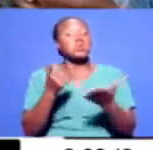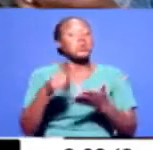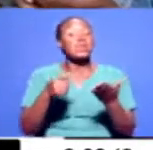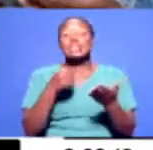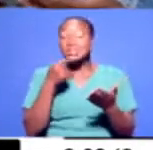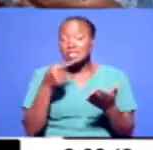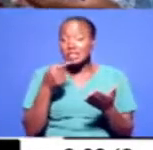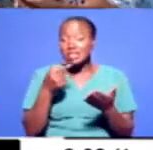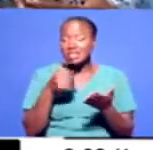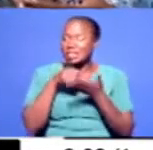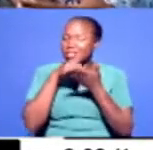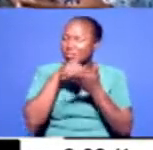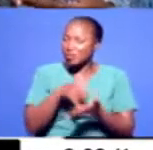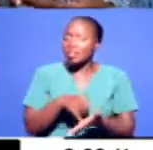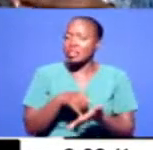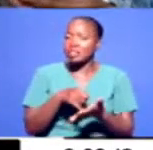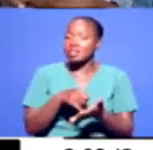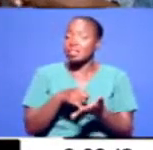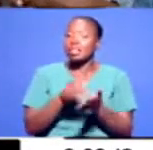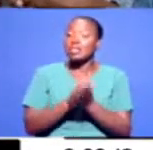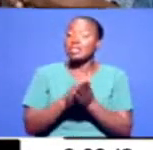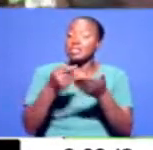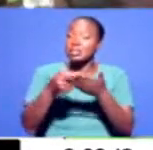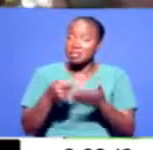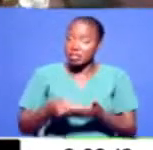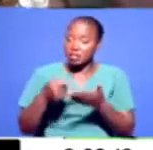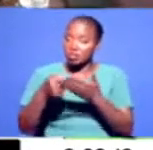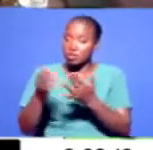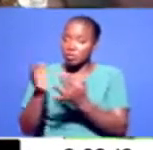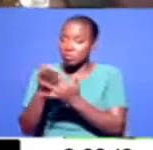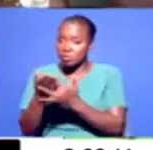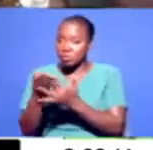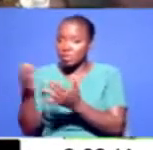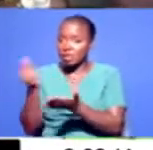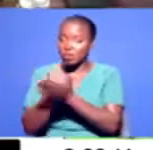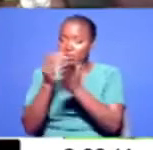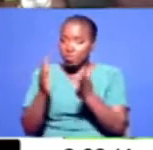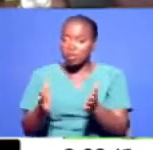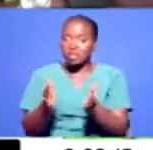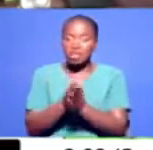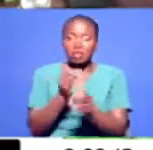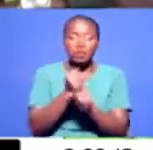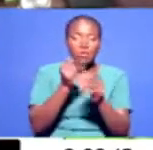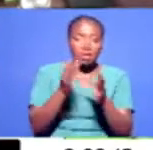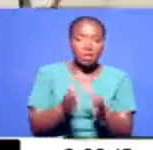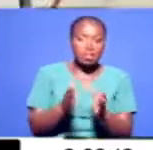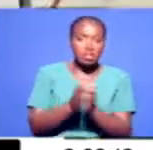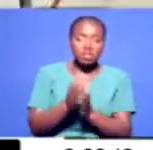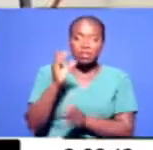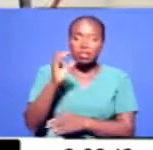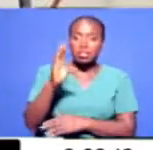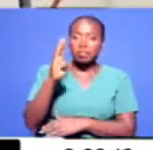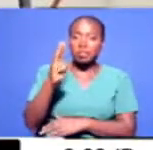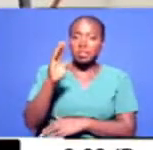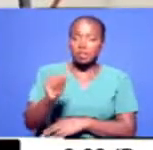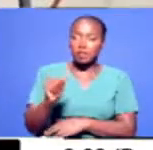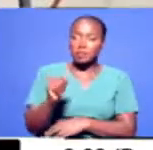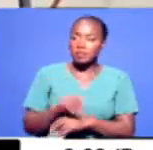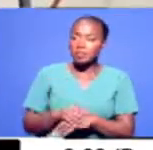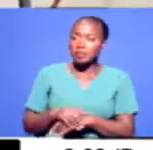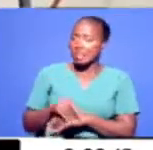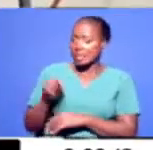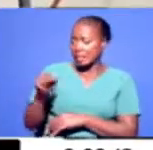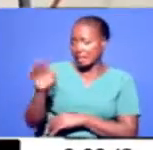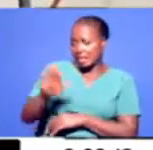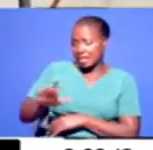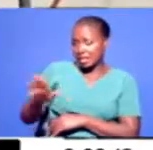be interference in negotiations between employers and employees on their collective bargaining agreements. That this area